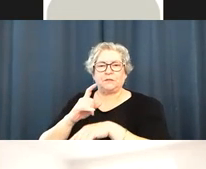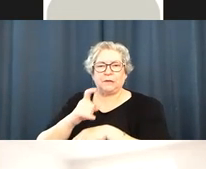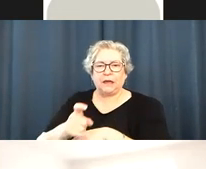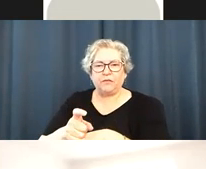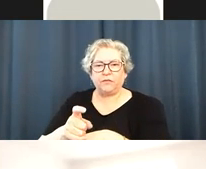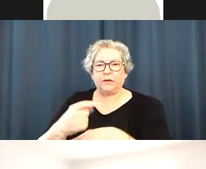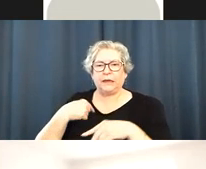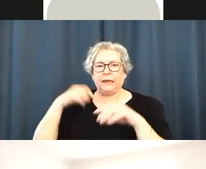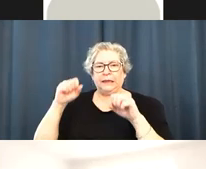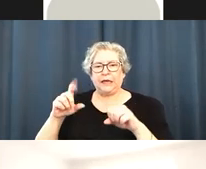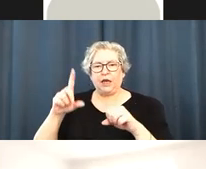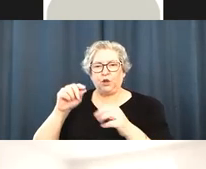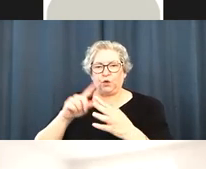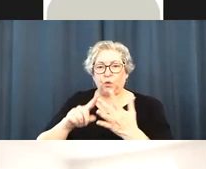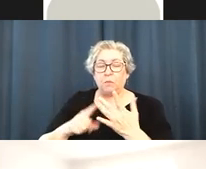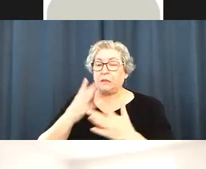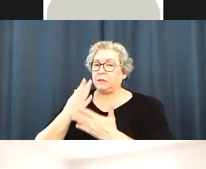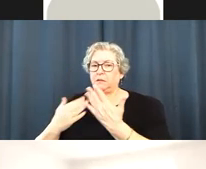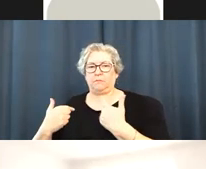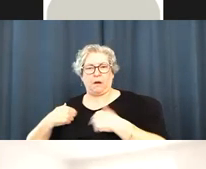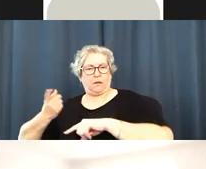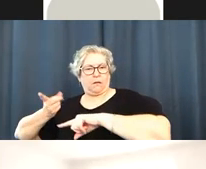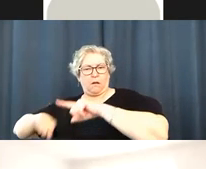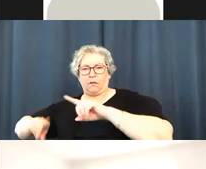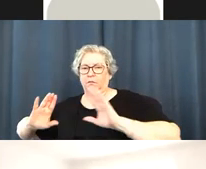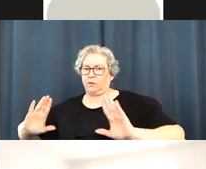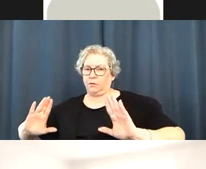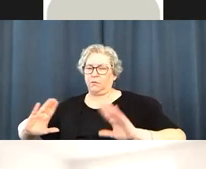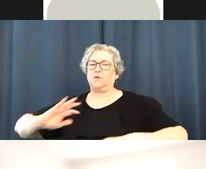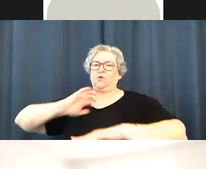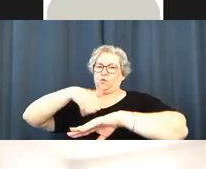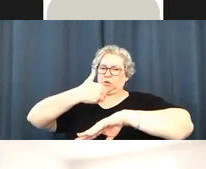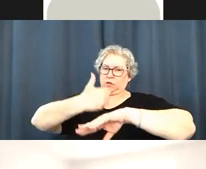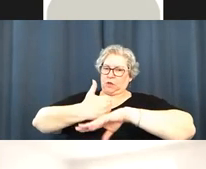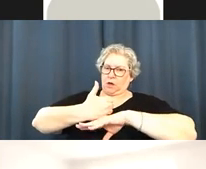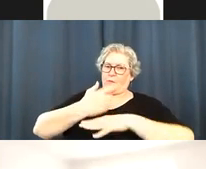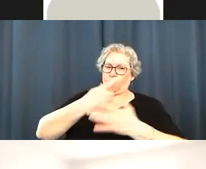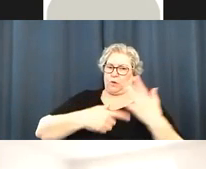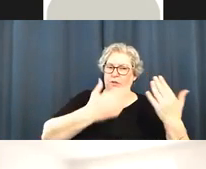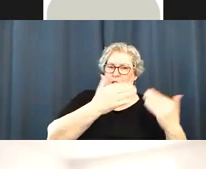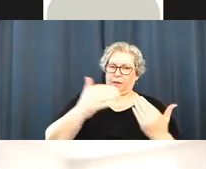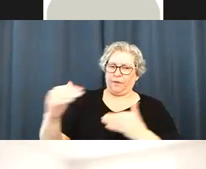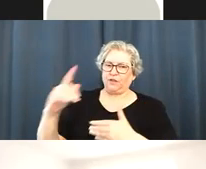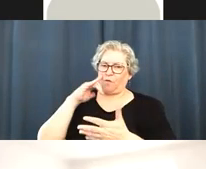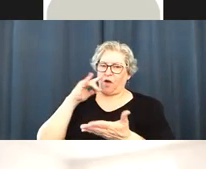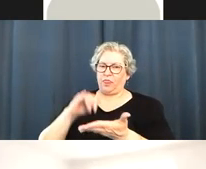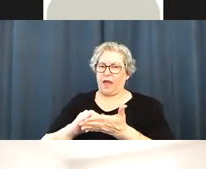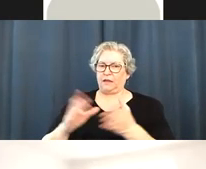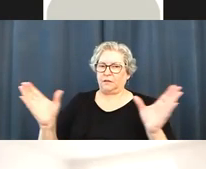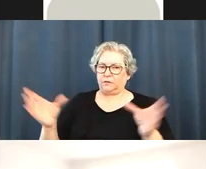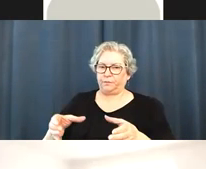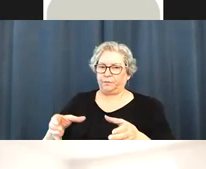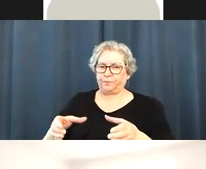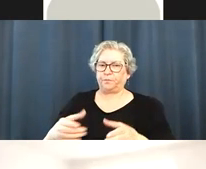do. Here's what I'm not able to do. So you're almost setting that the boundary of the sandbox, okay? I can give you